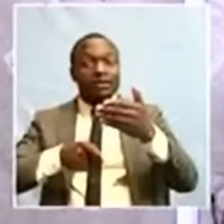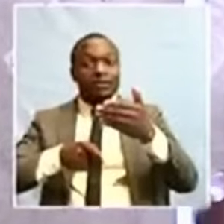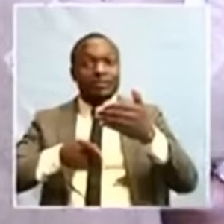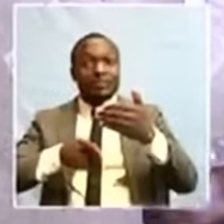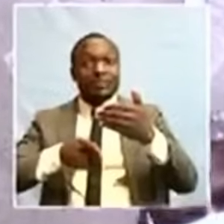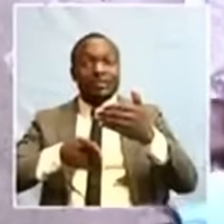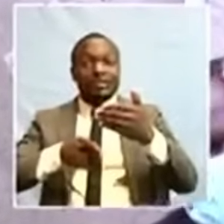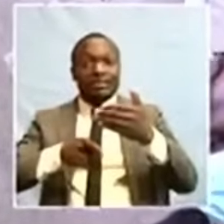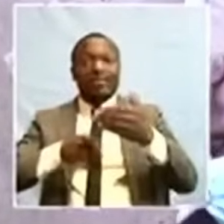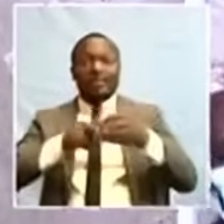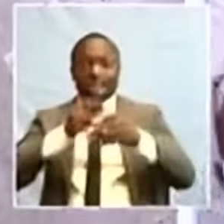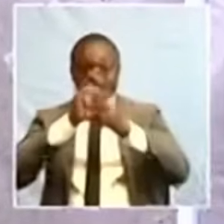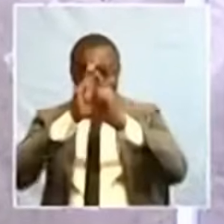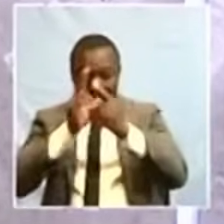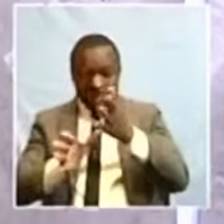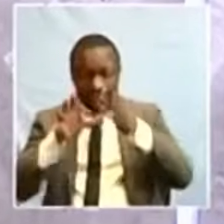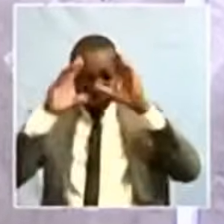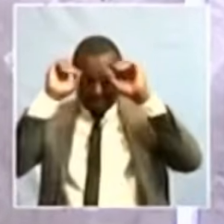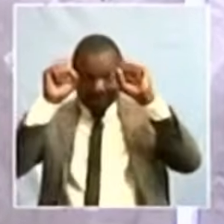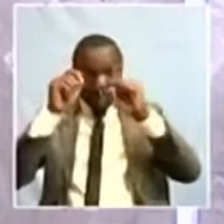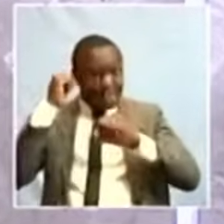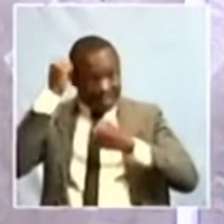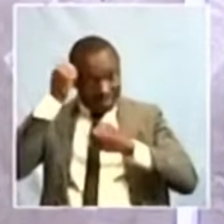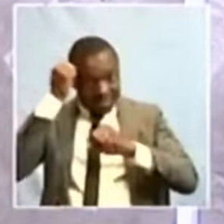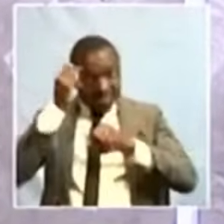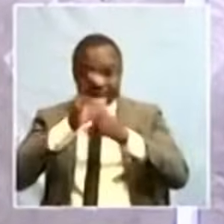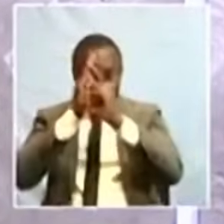Narumangonomics. I honor the Vice President.